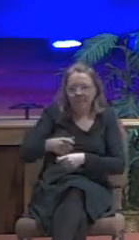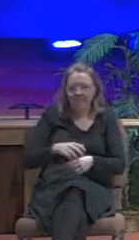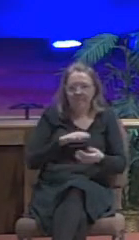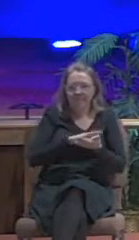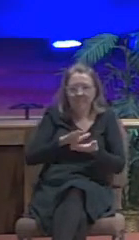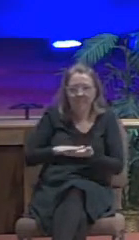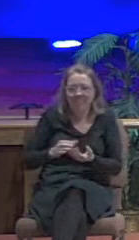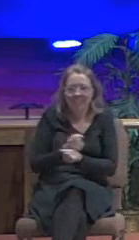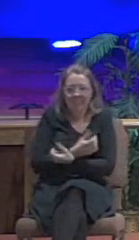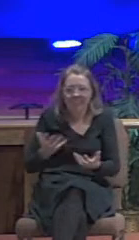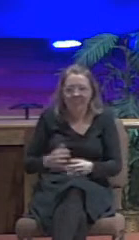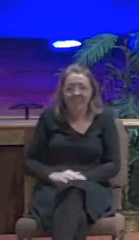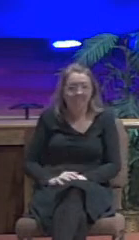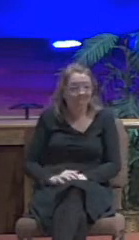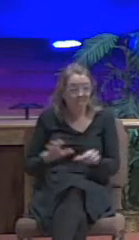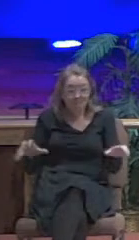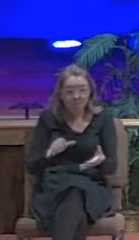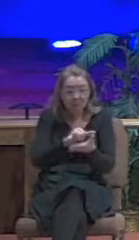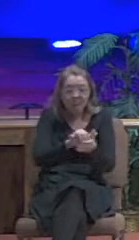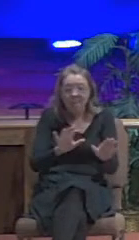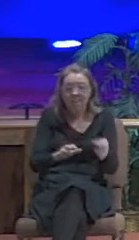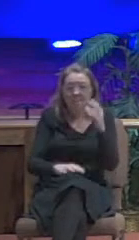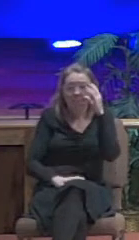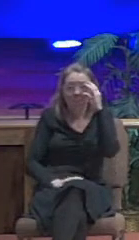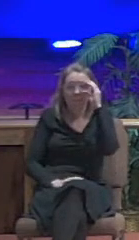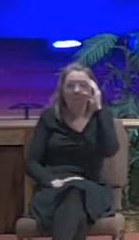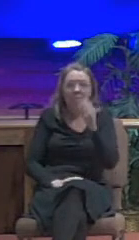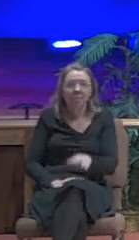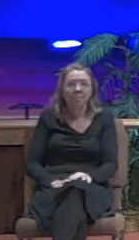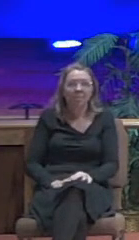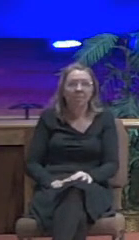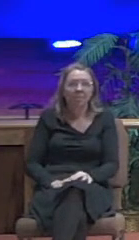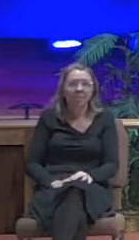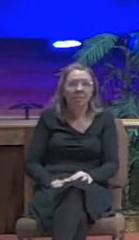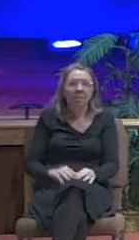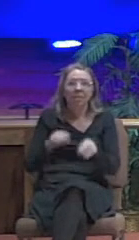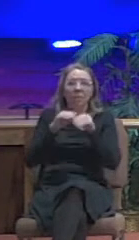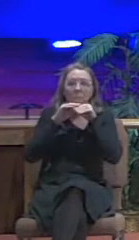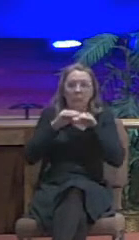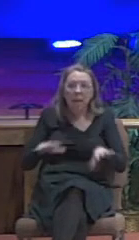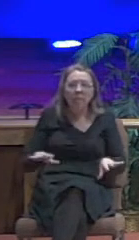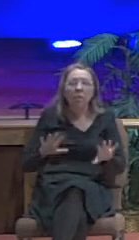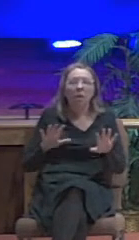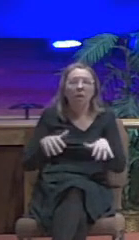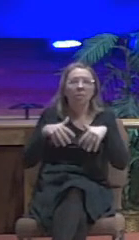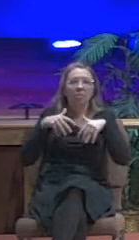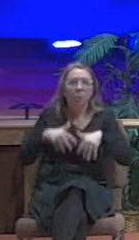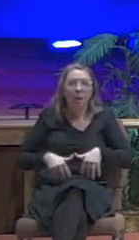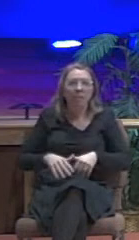Blessed are the poor in the spirit, for theirs is the kingdom of heaven.